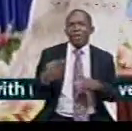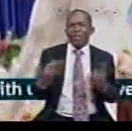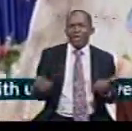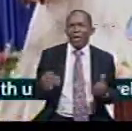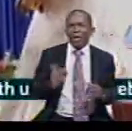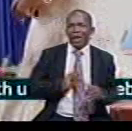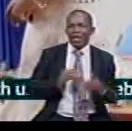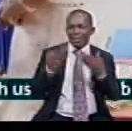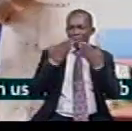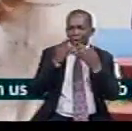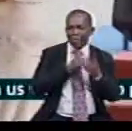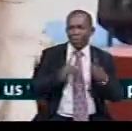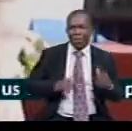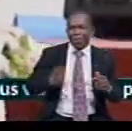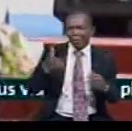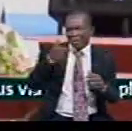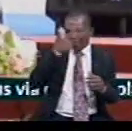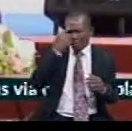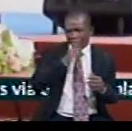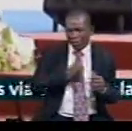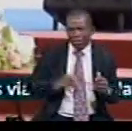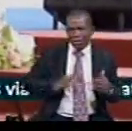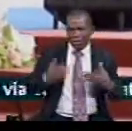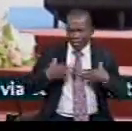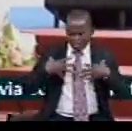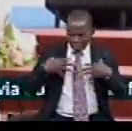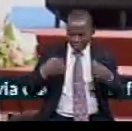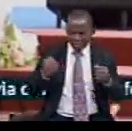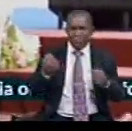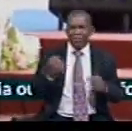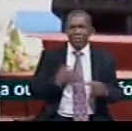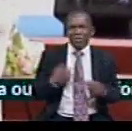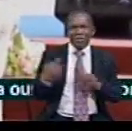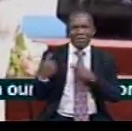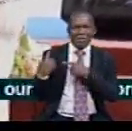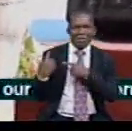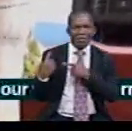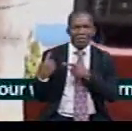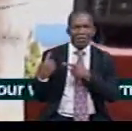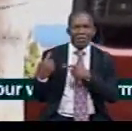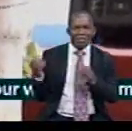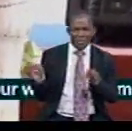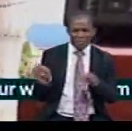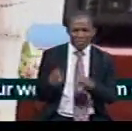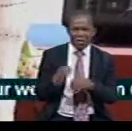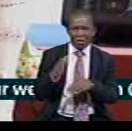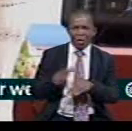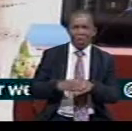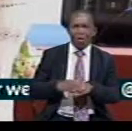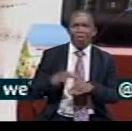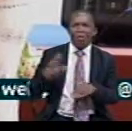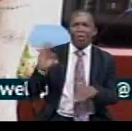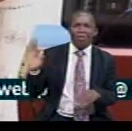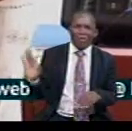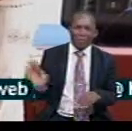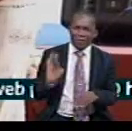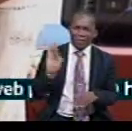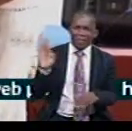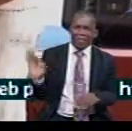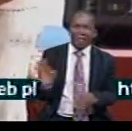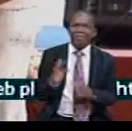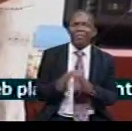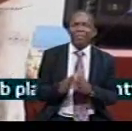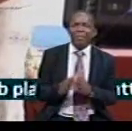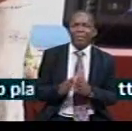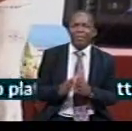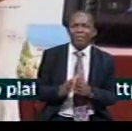the glory to him for healing me. Even Friday, what happened to me? I was telling one of my sisters, this is what happens, a lot of